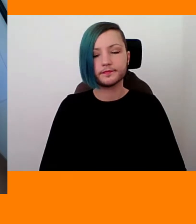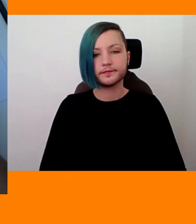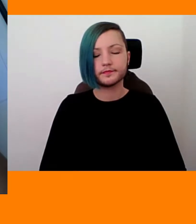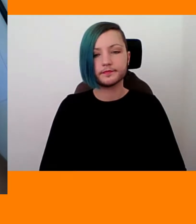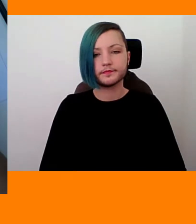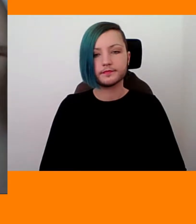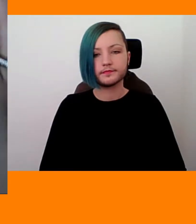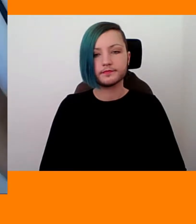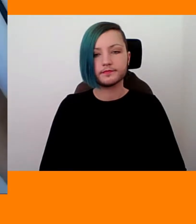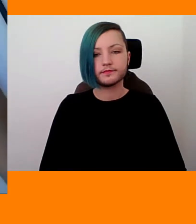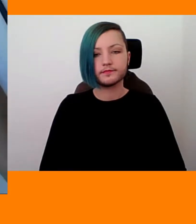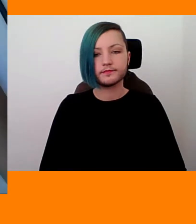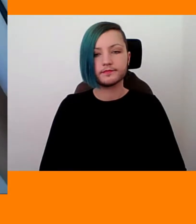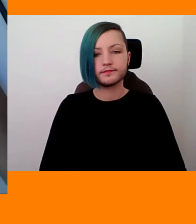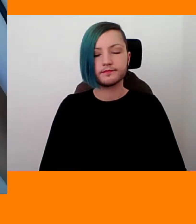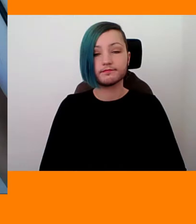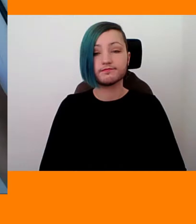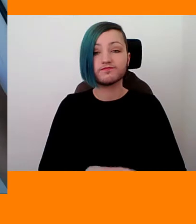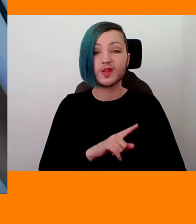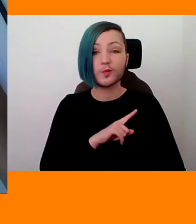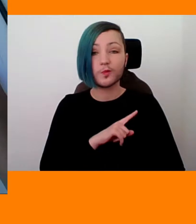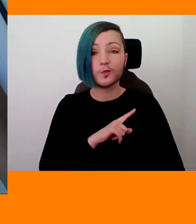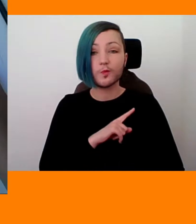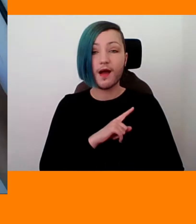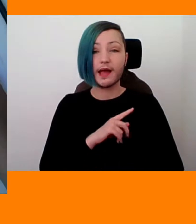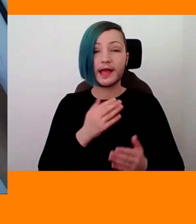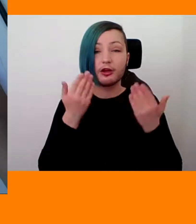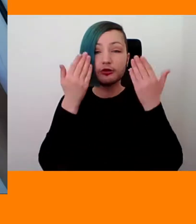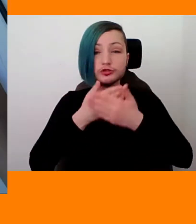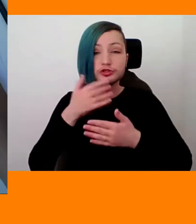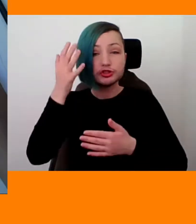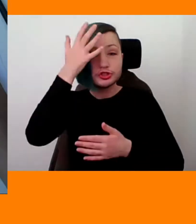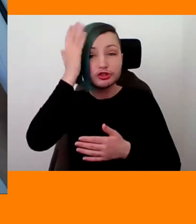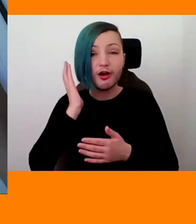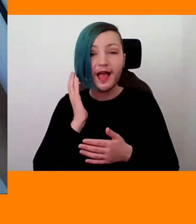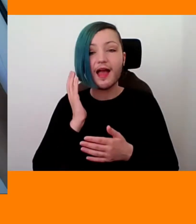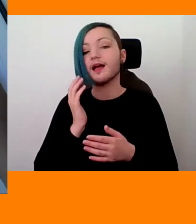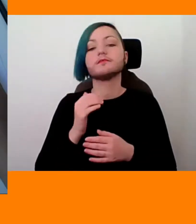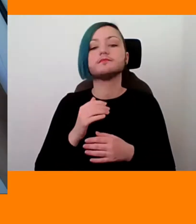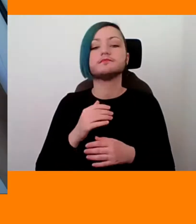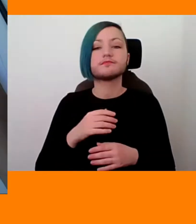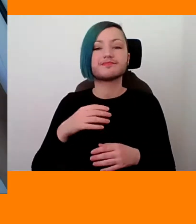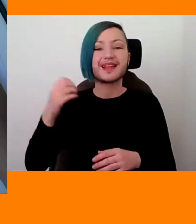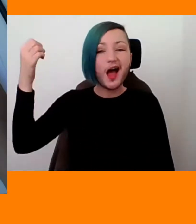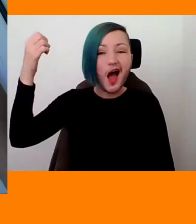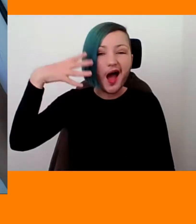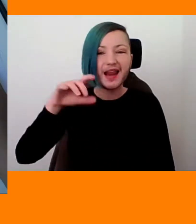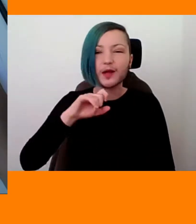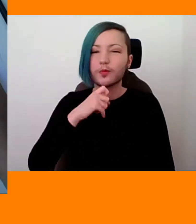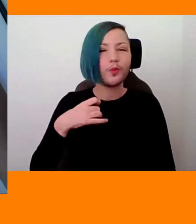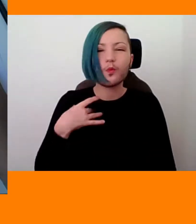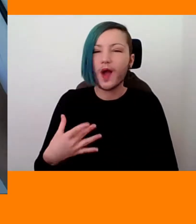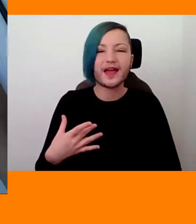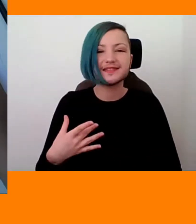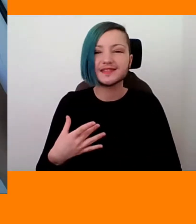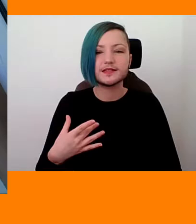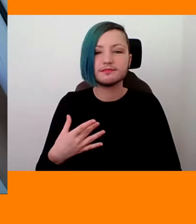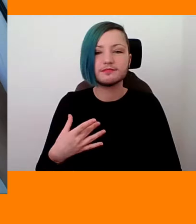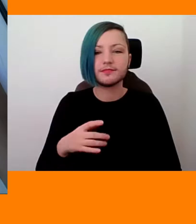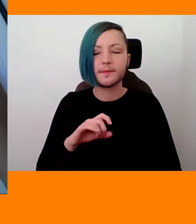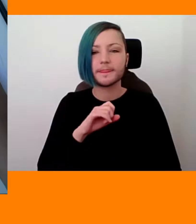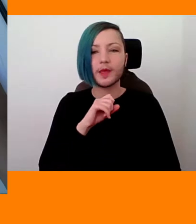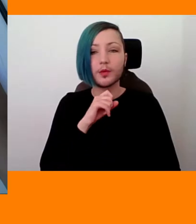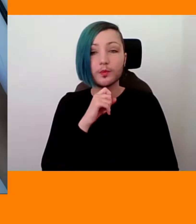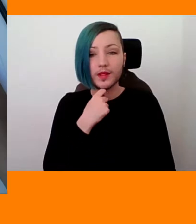This is because when you're working with a darker hair colour, the highlights, they're not going to be white, they're going to be the